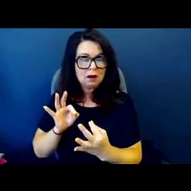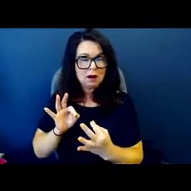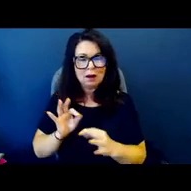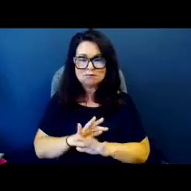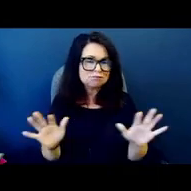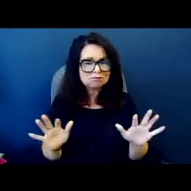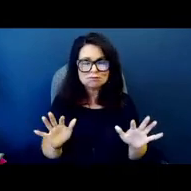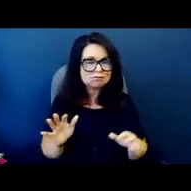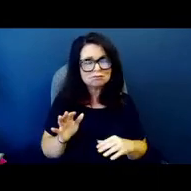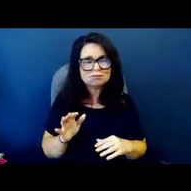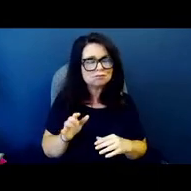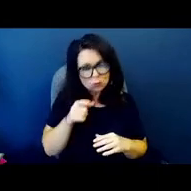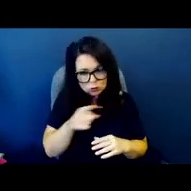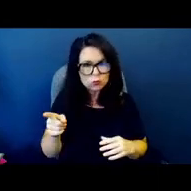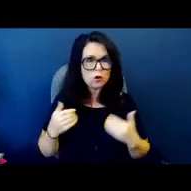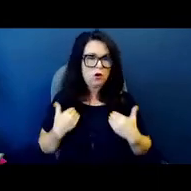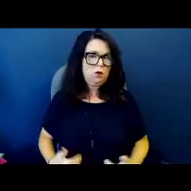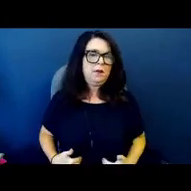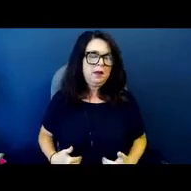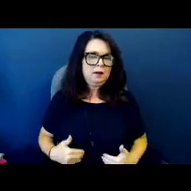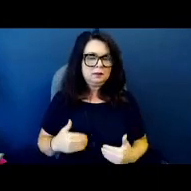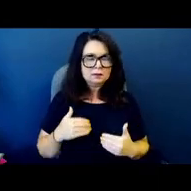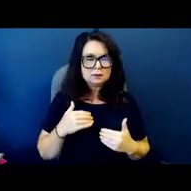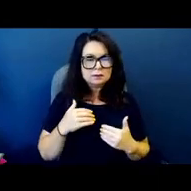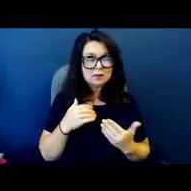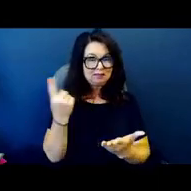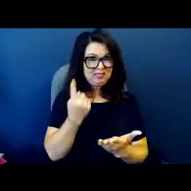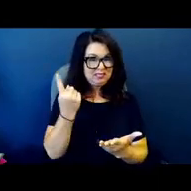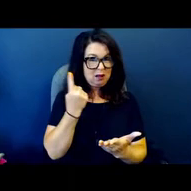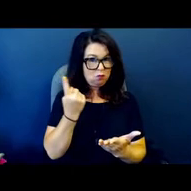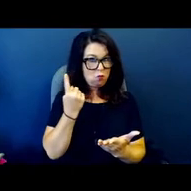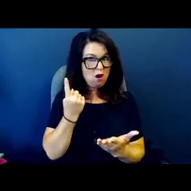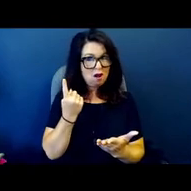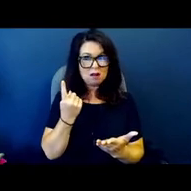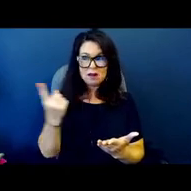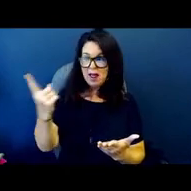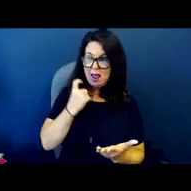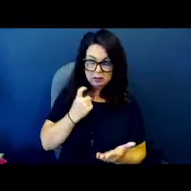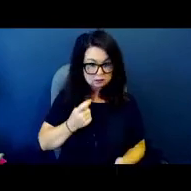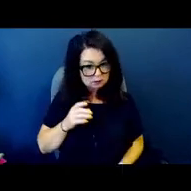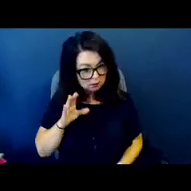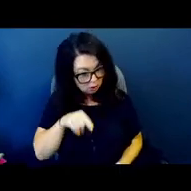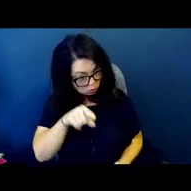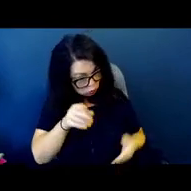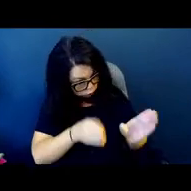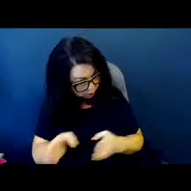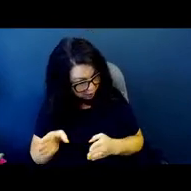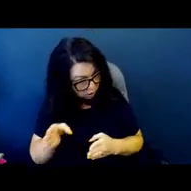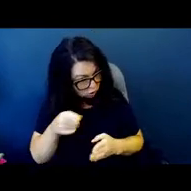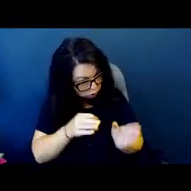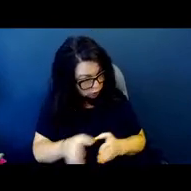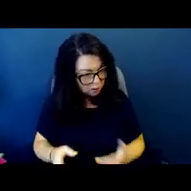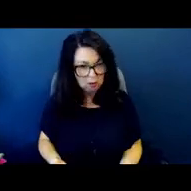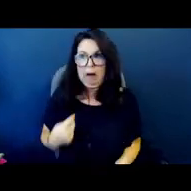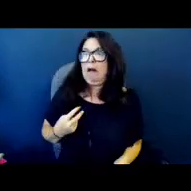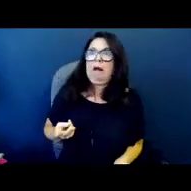because if somebody had asked me whether I was prepared for a moment like that, I would have